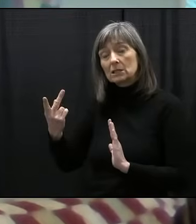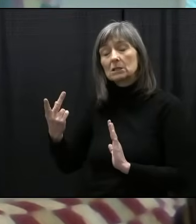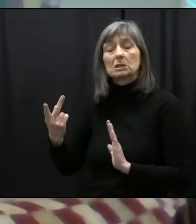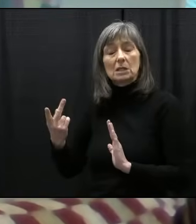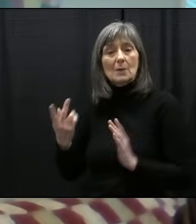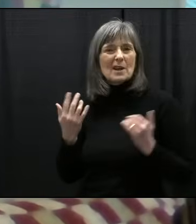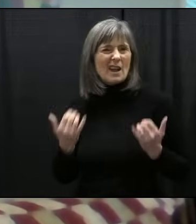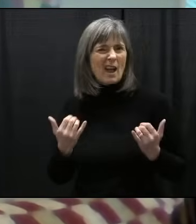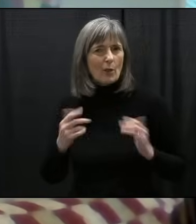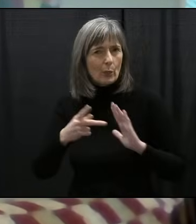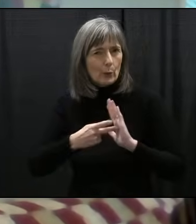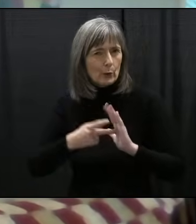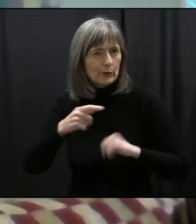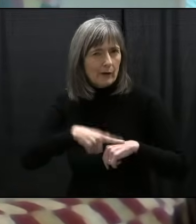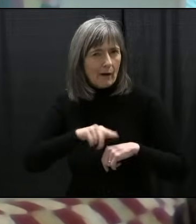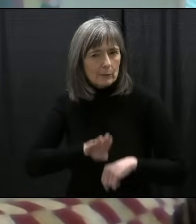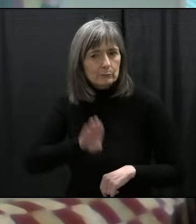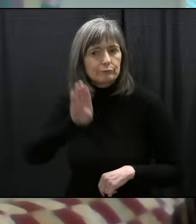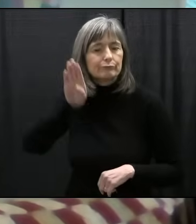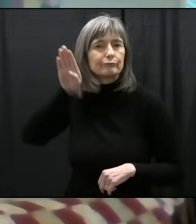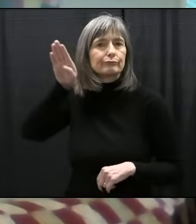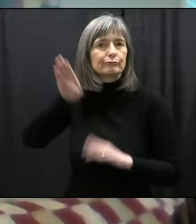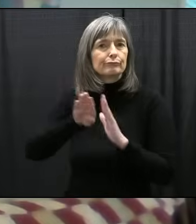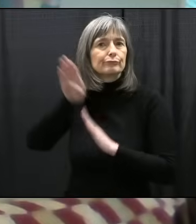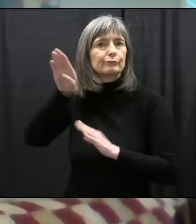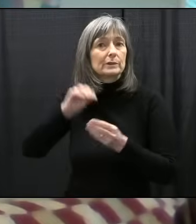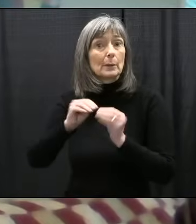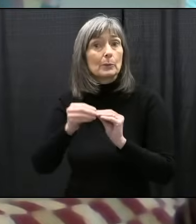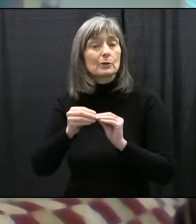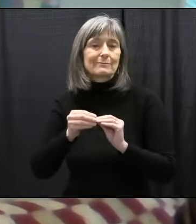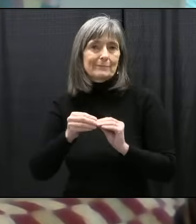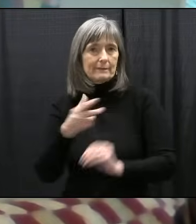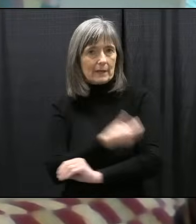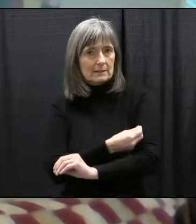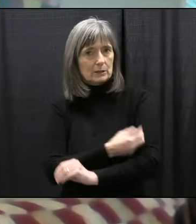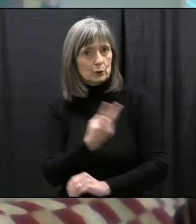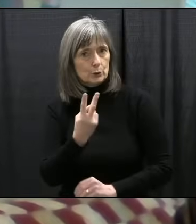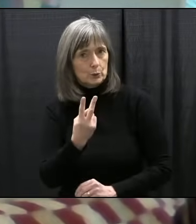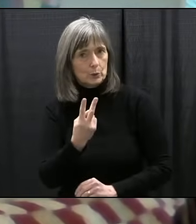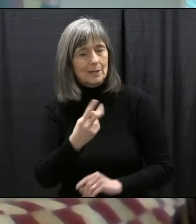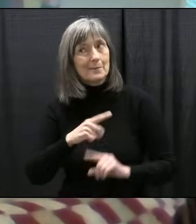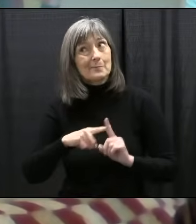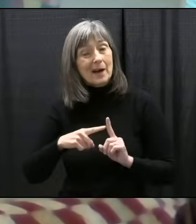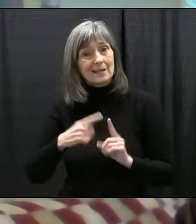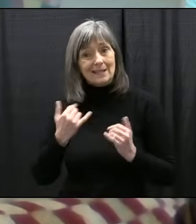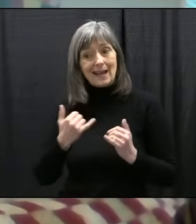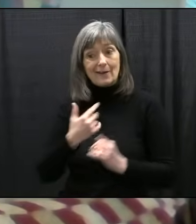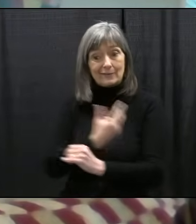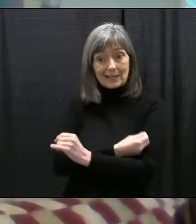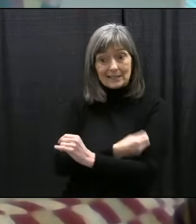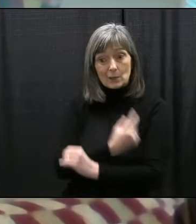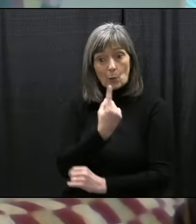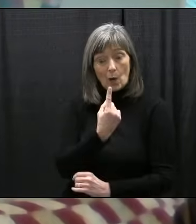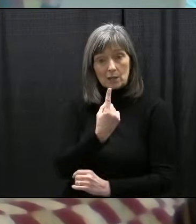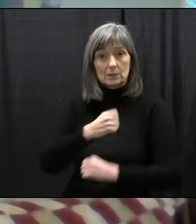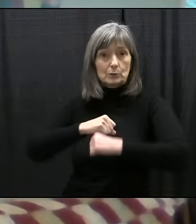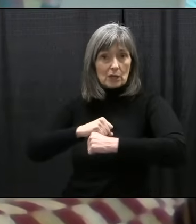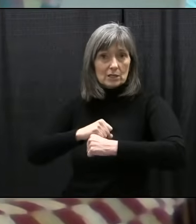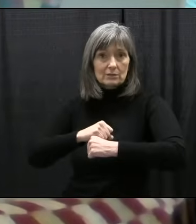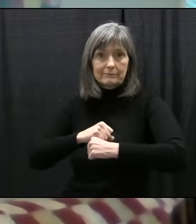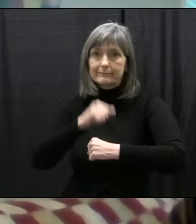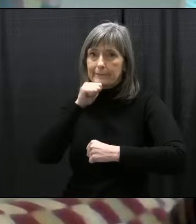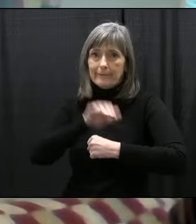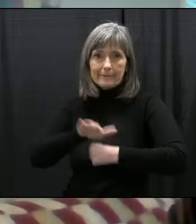population this time around. But we need several layers of protection against this variant, and vaccinations alone are not